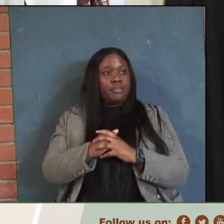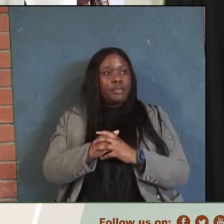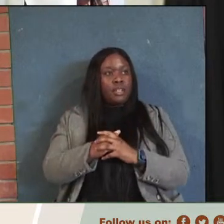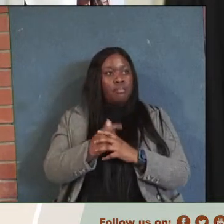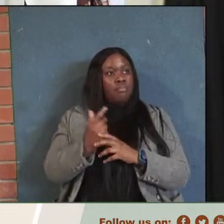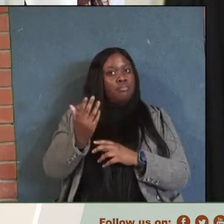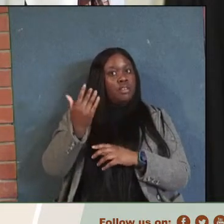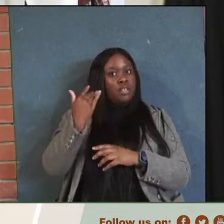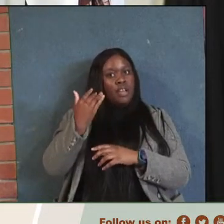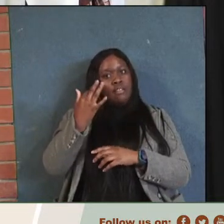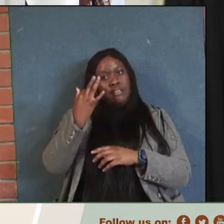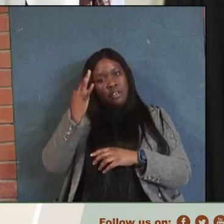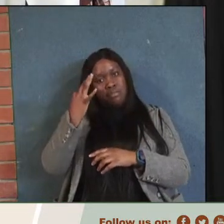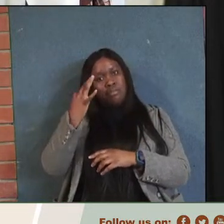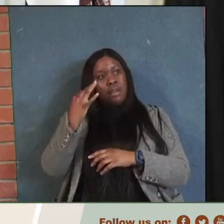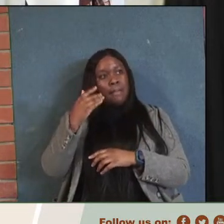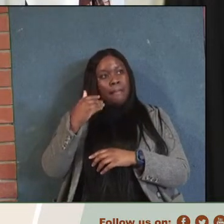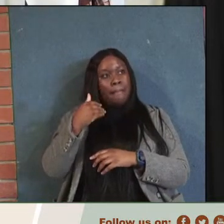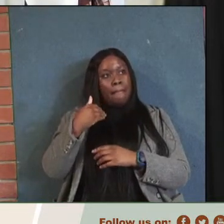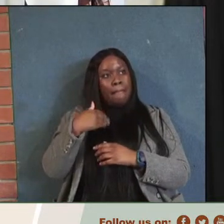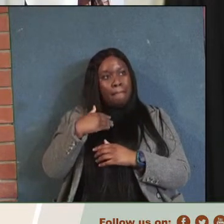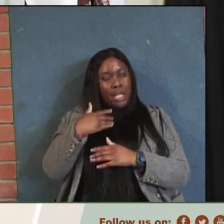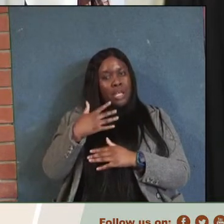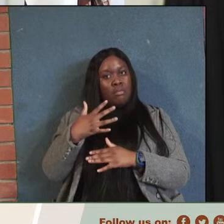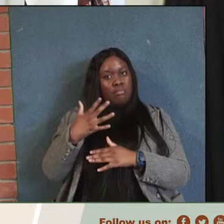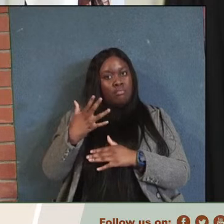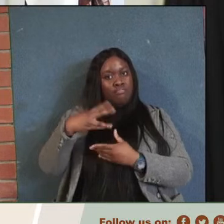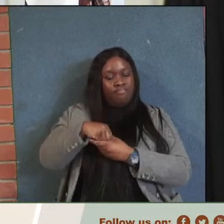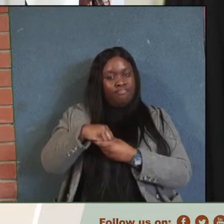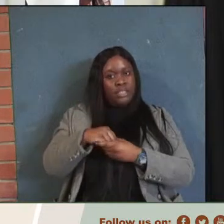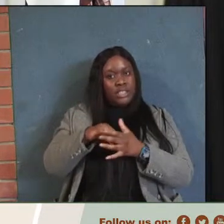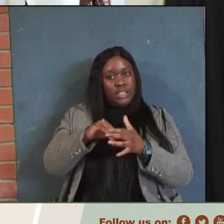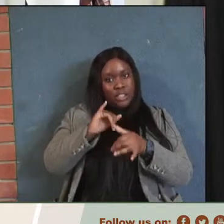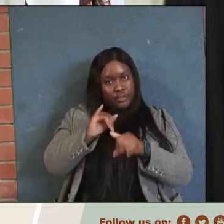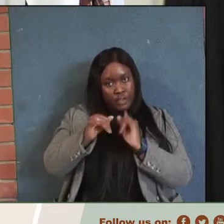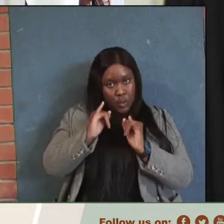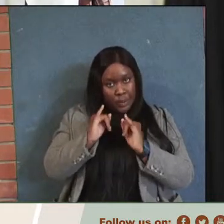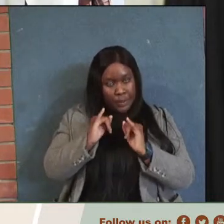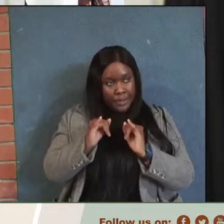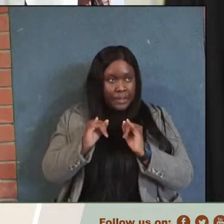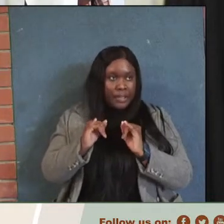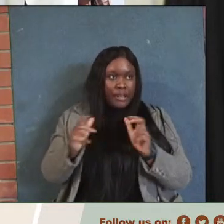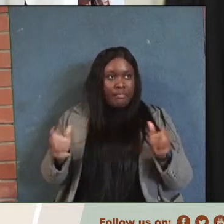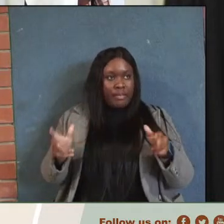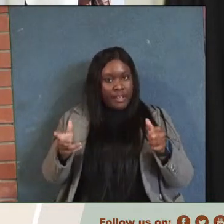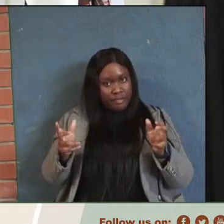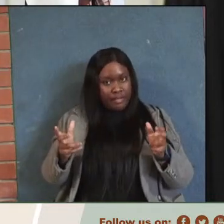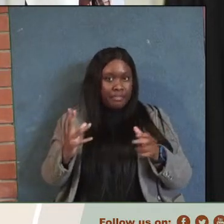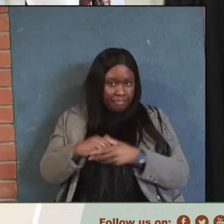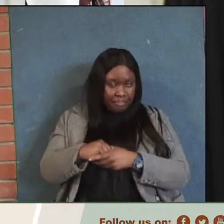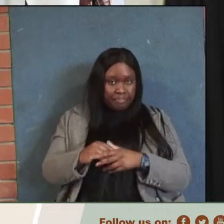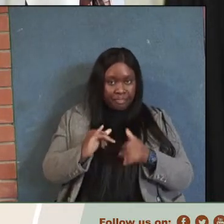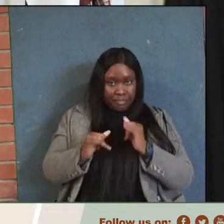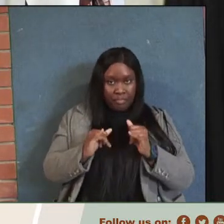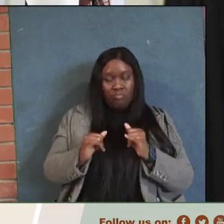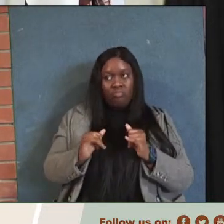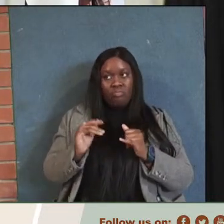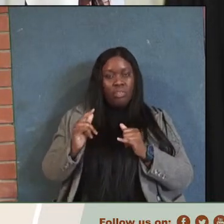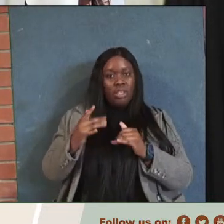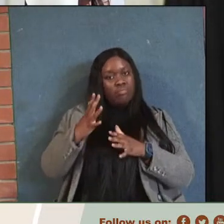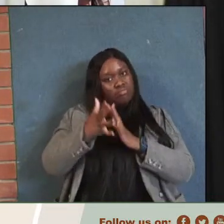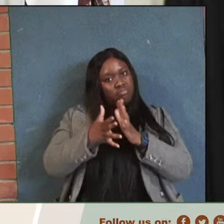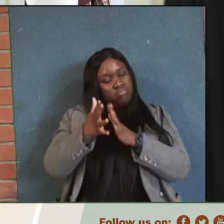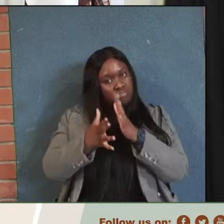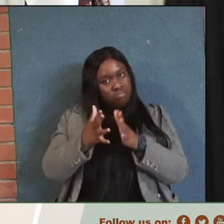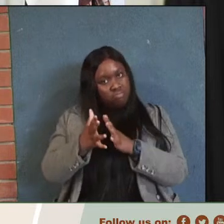with Pele FM from Atteridgeville, and I was saying to them, the challenges of the youth of today is